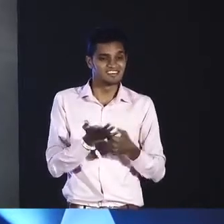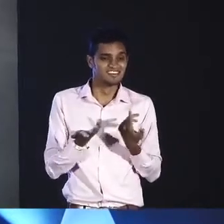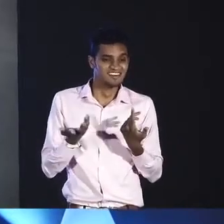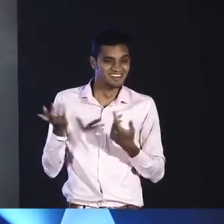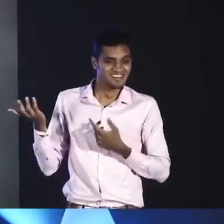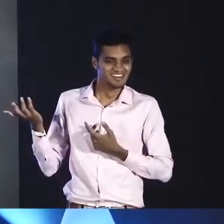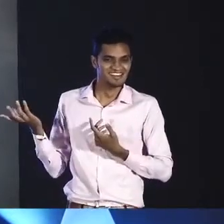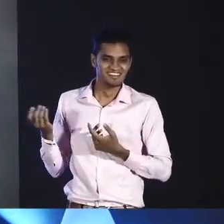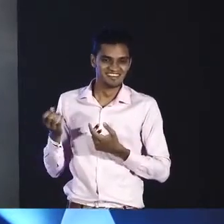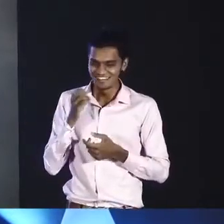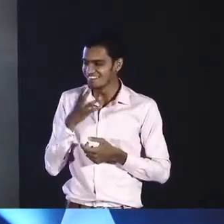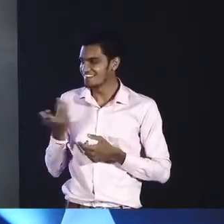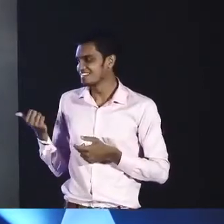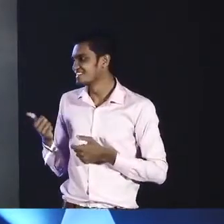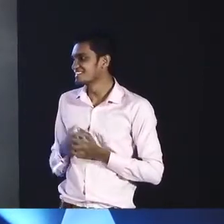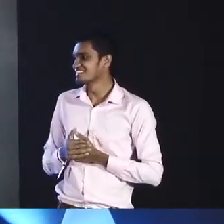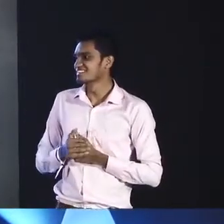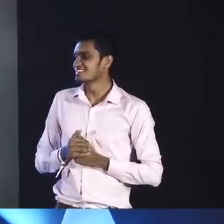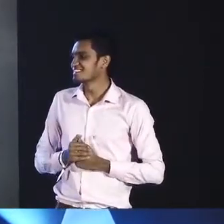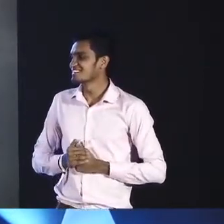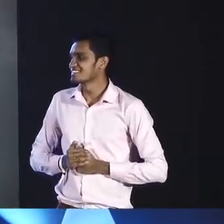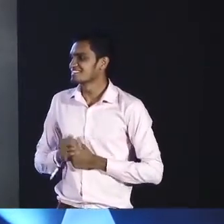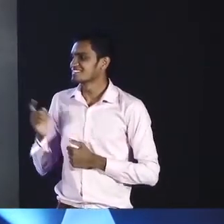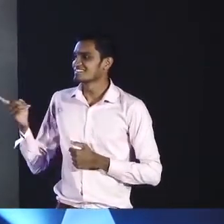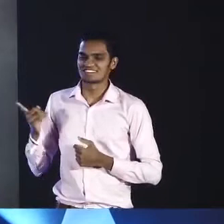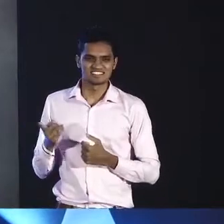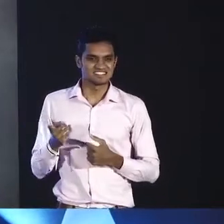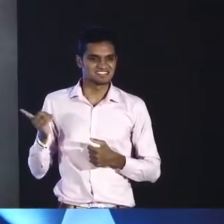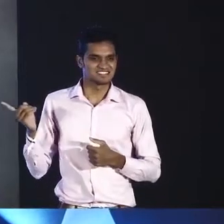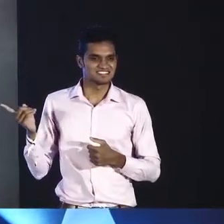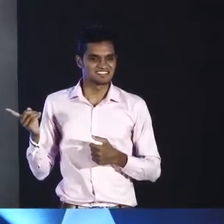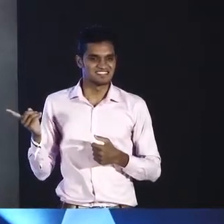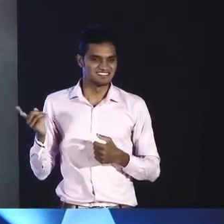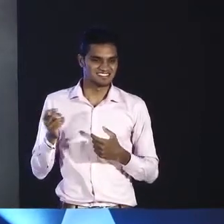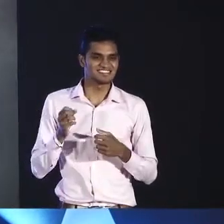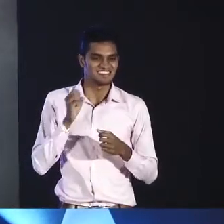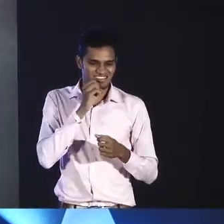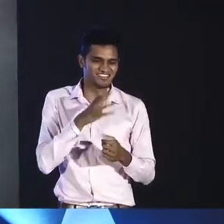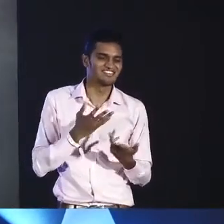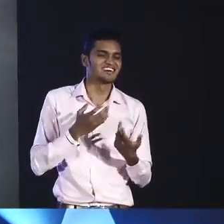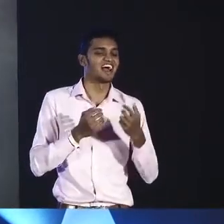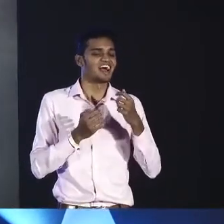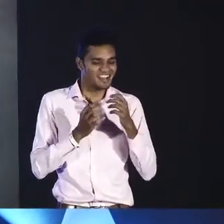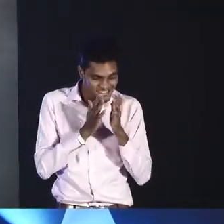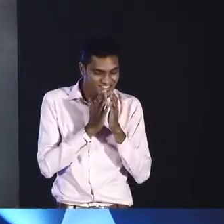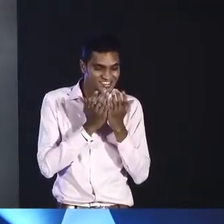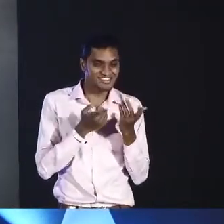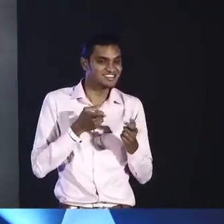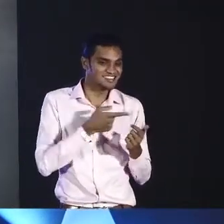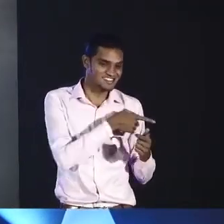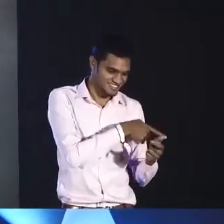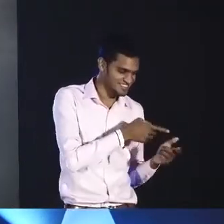Raghu Dikshit or something, I don't know. But whatever it is, but you cannot sneeze musically, but you make an assumption which actually doesn't come